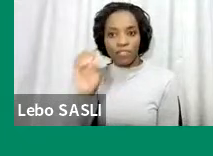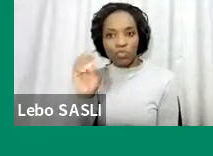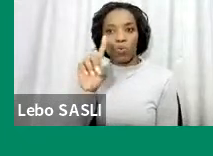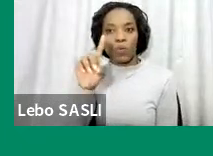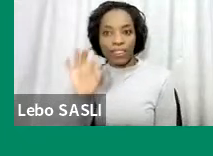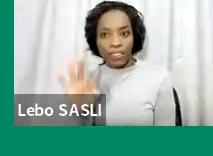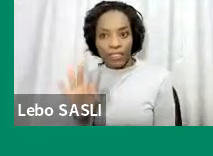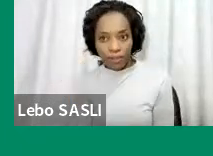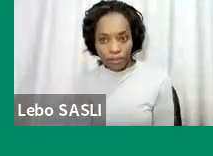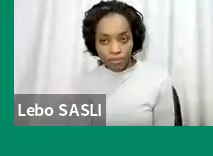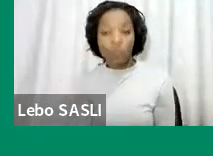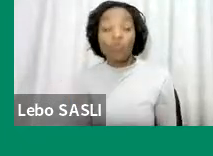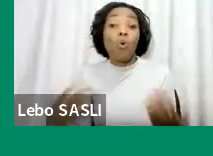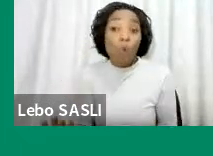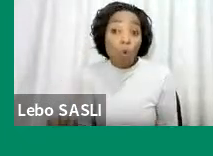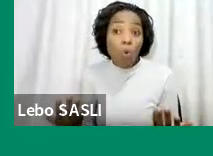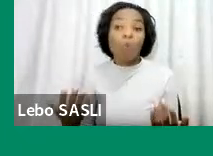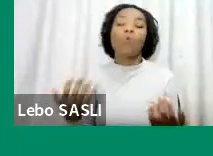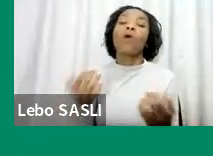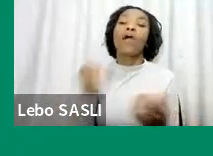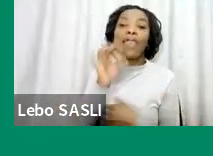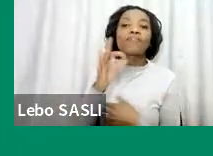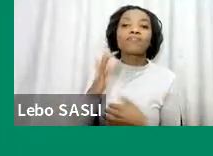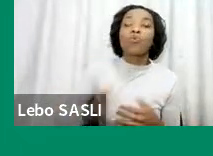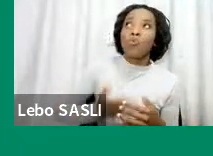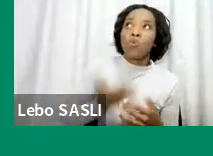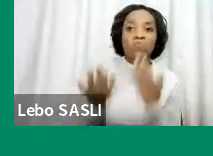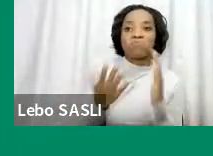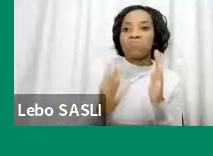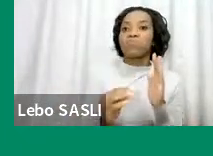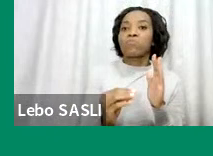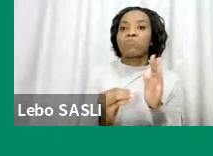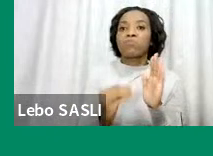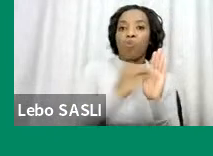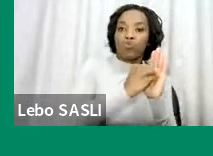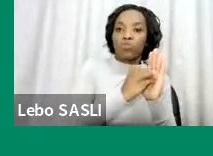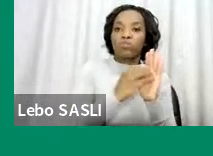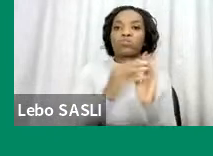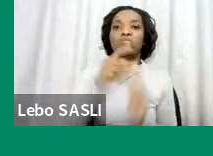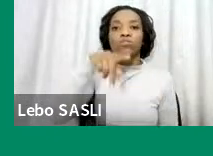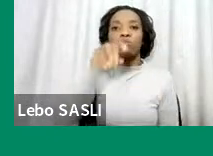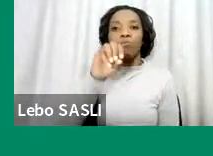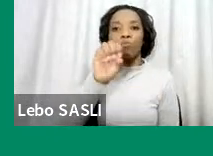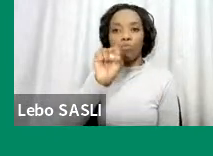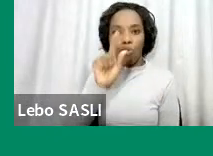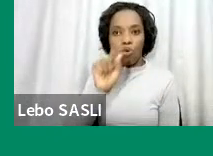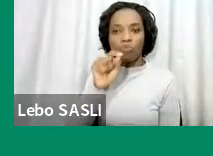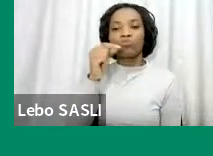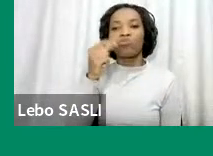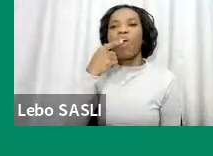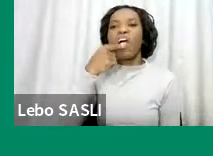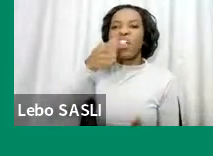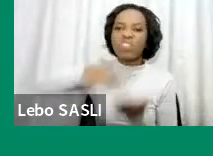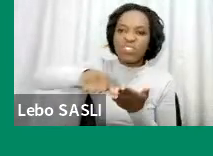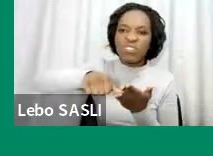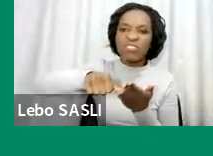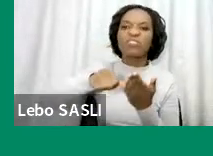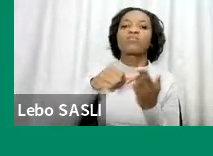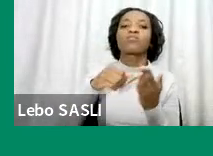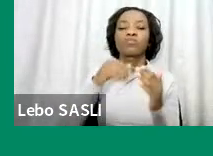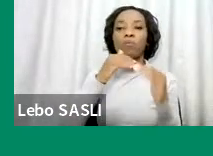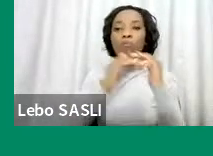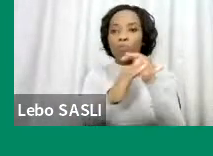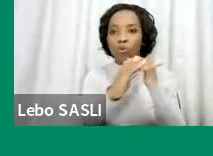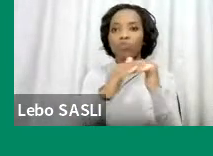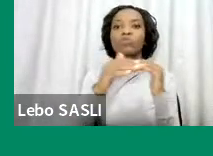012-452-5013. Alternatively, should you want to post, please use our address, physical address, mainland corner, second